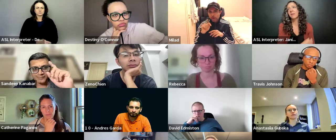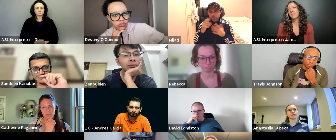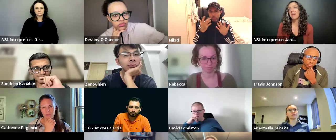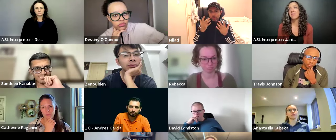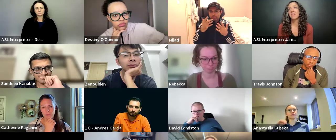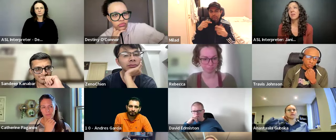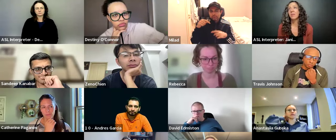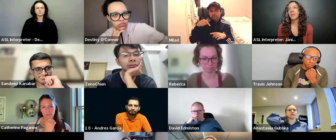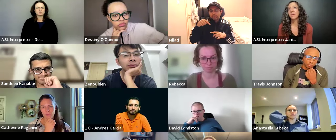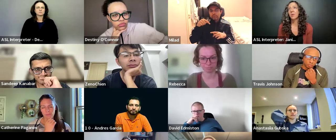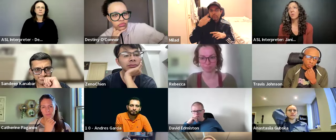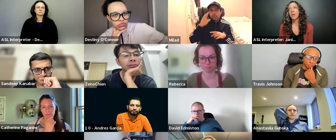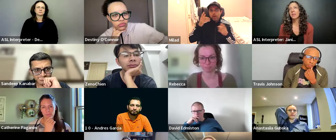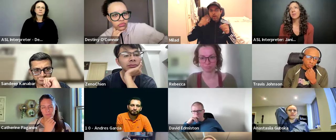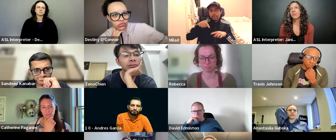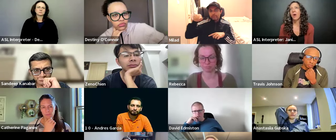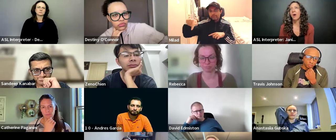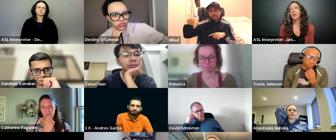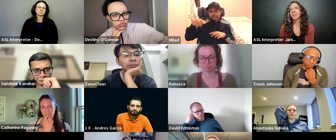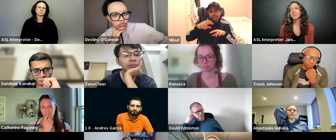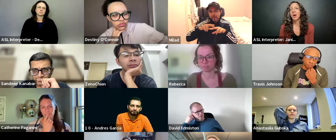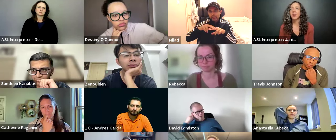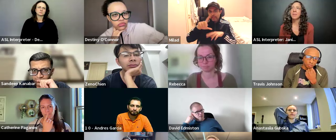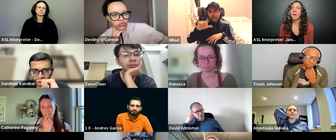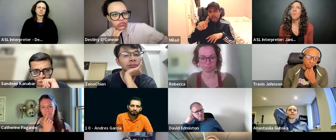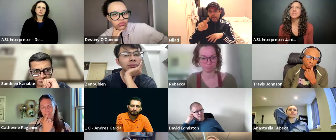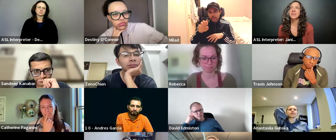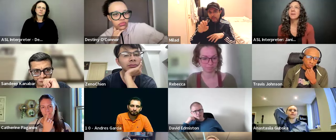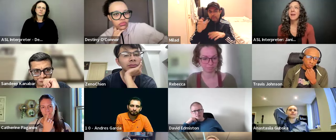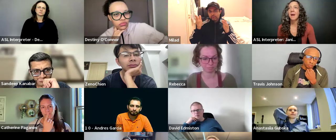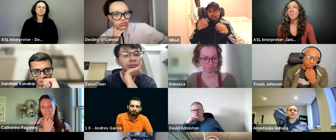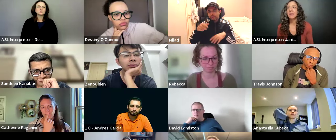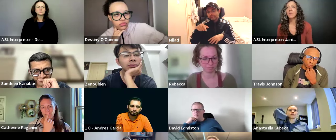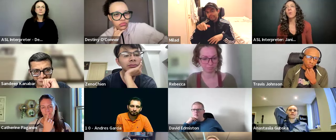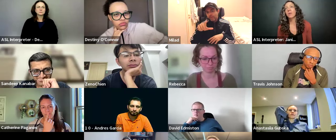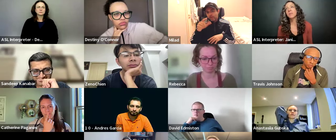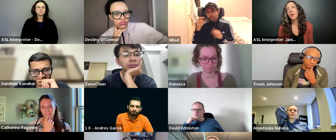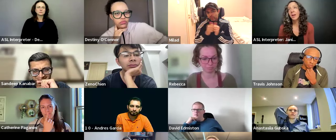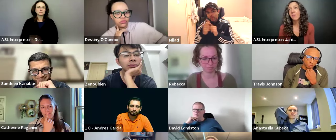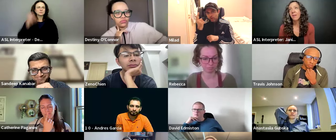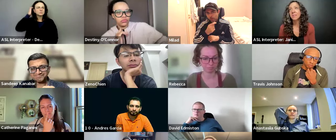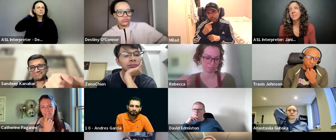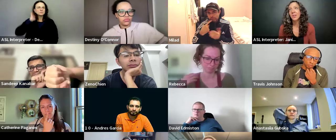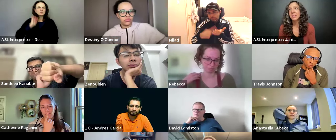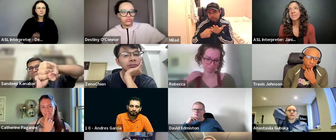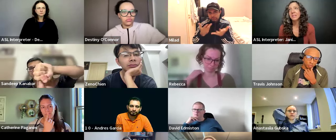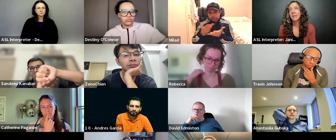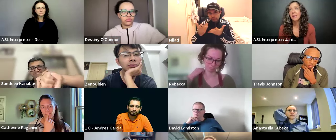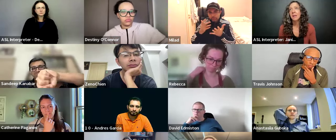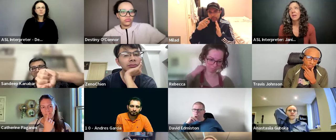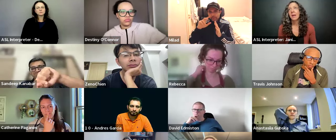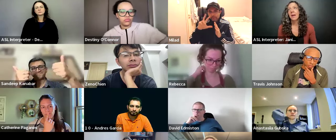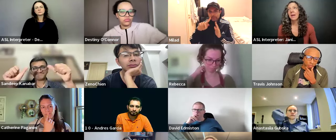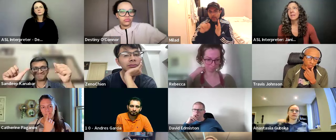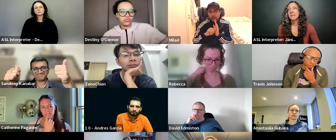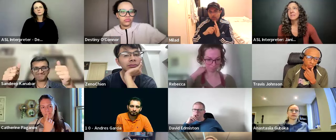about we make a video, like a quick little vlog, talking about what's going to be happening, what we're going to be talking about in Salt Lake